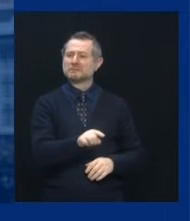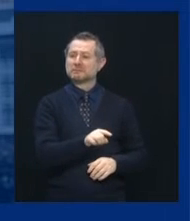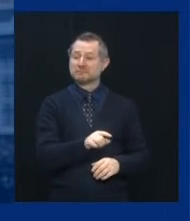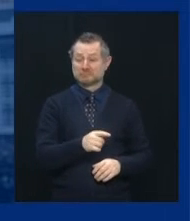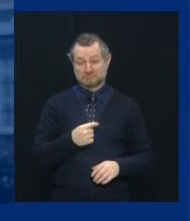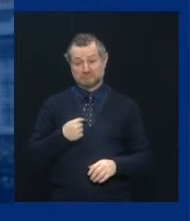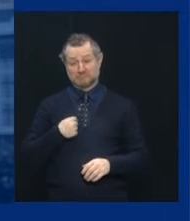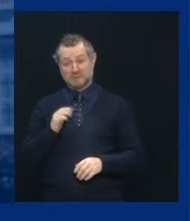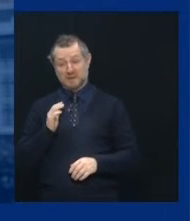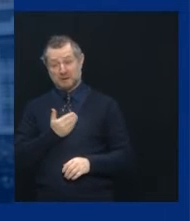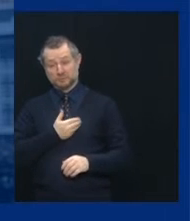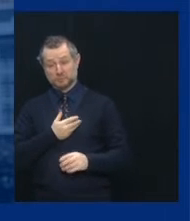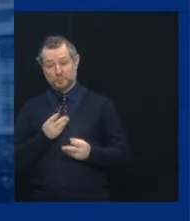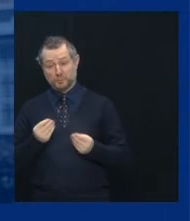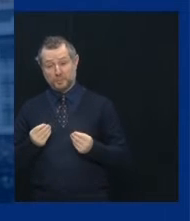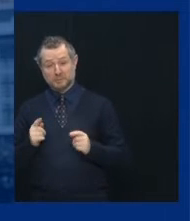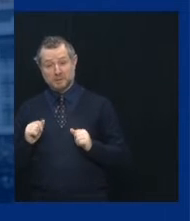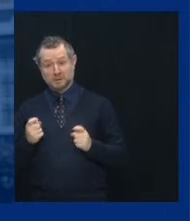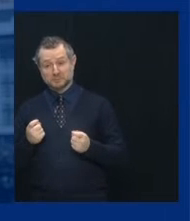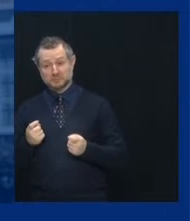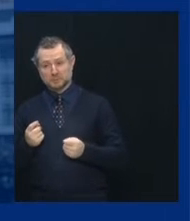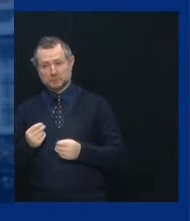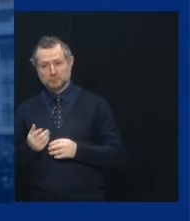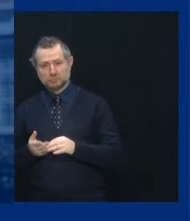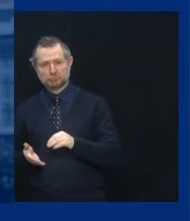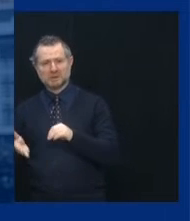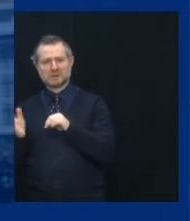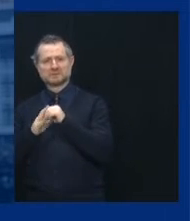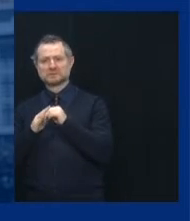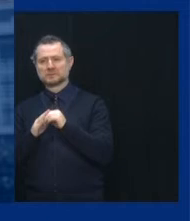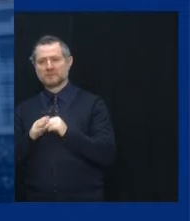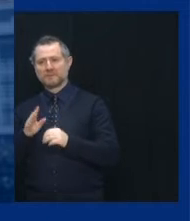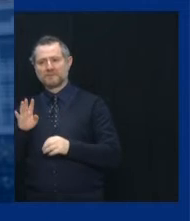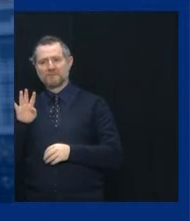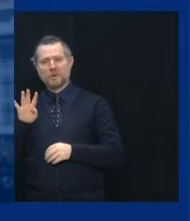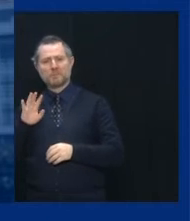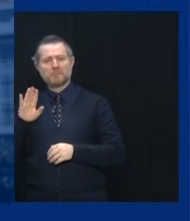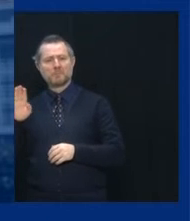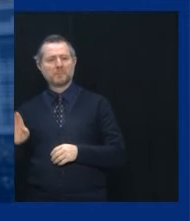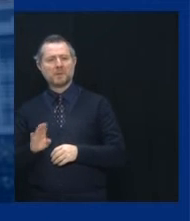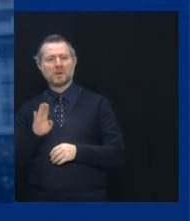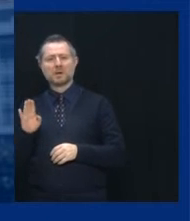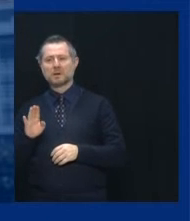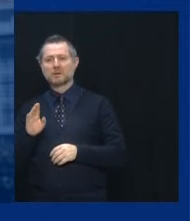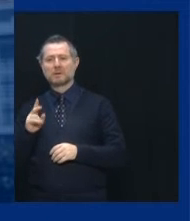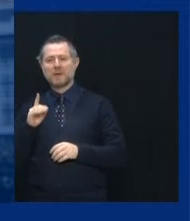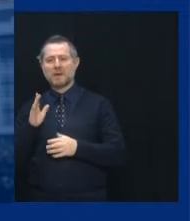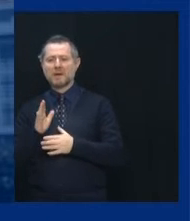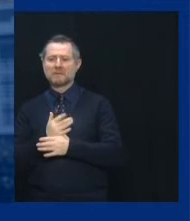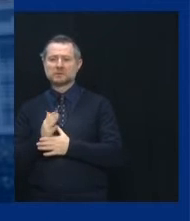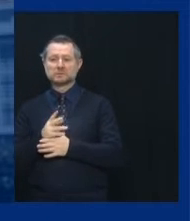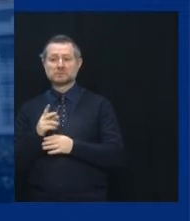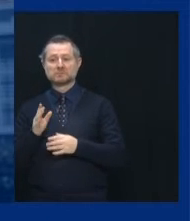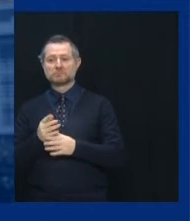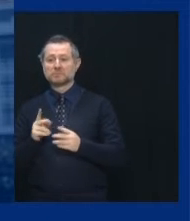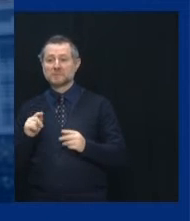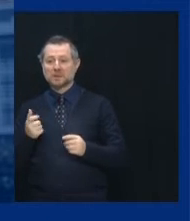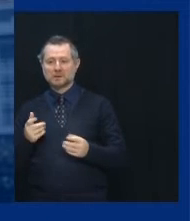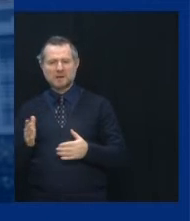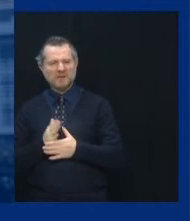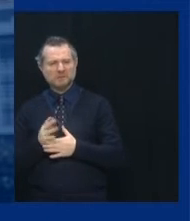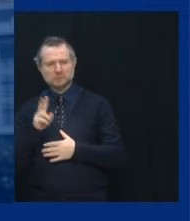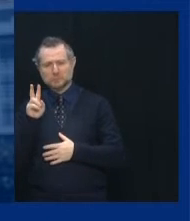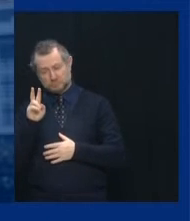property taxes $4 billion per year. An average family's taxes, property taxes,